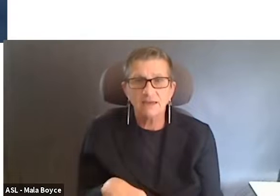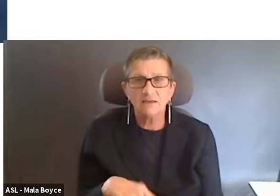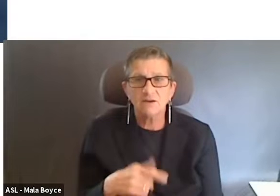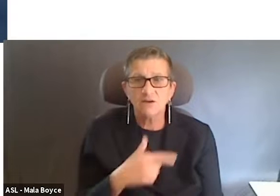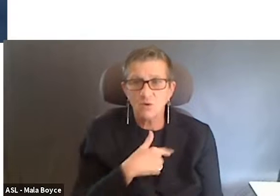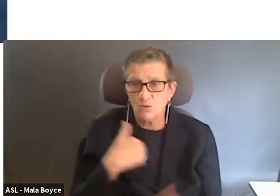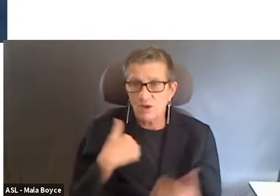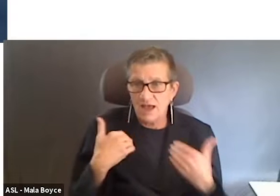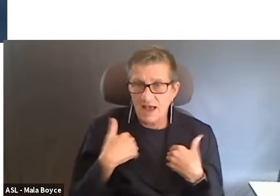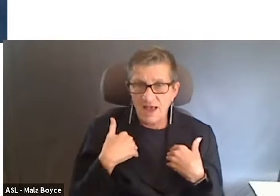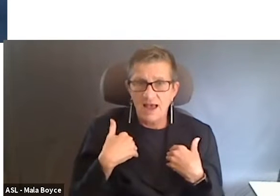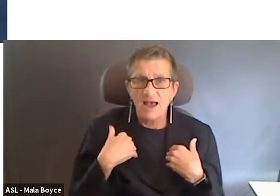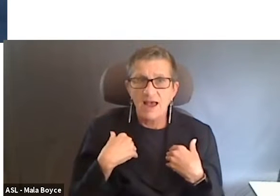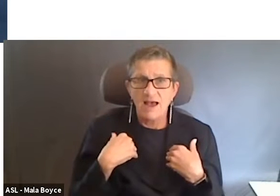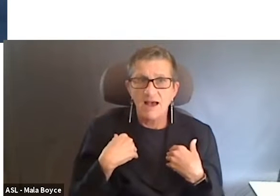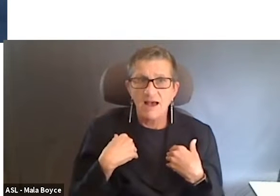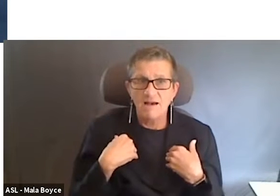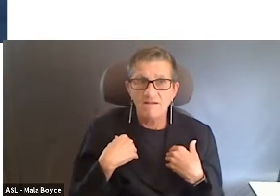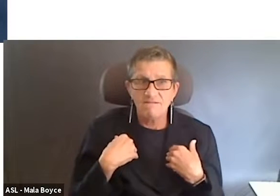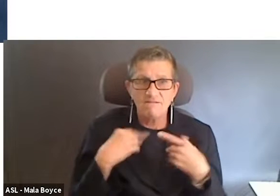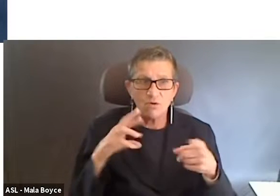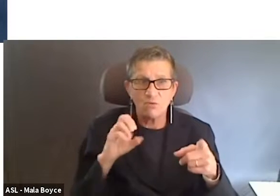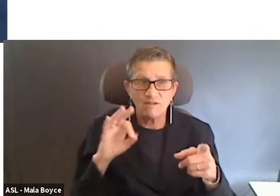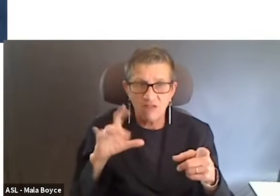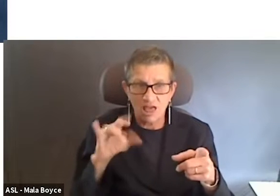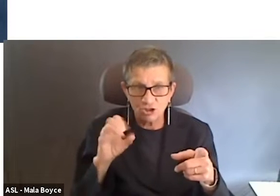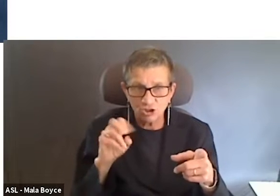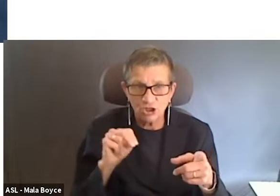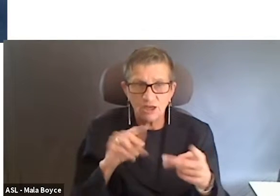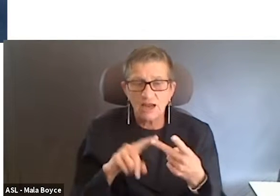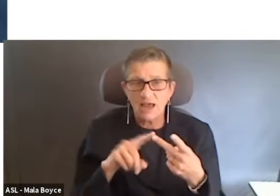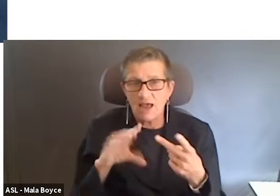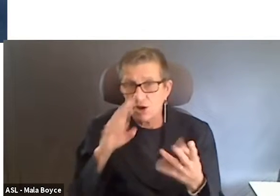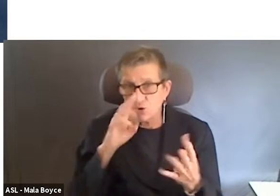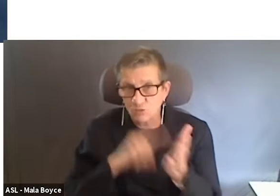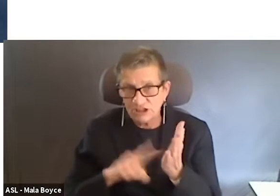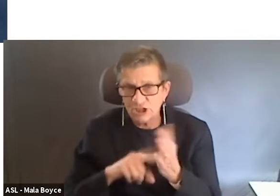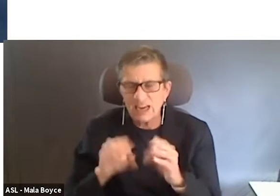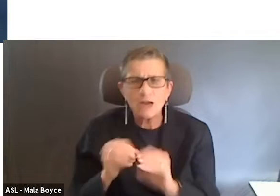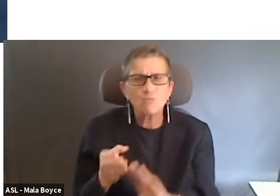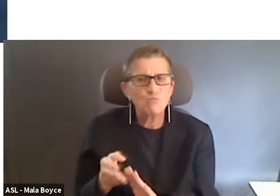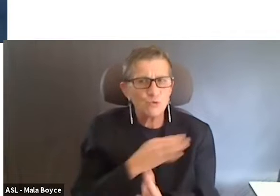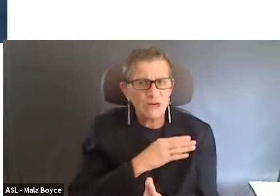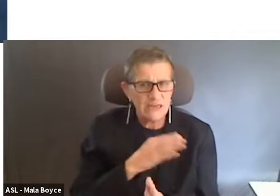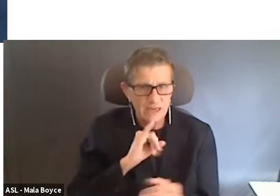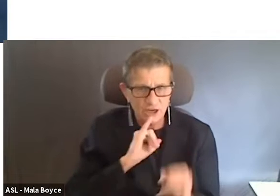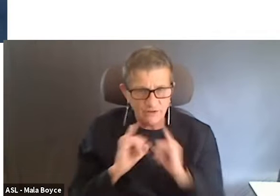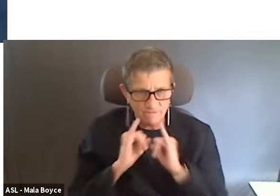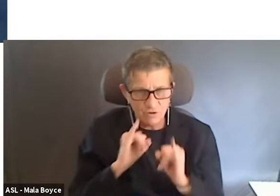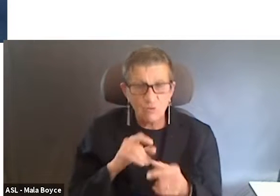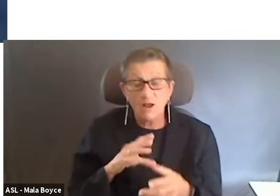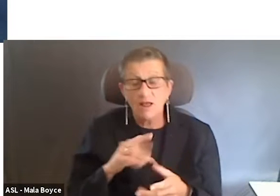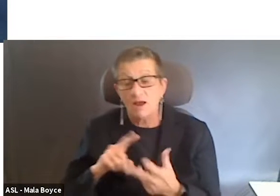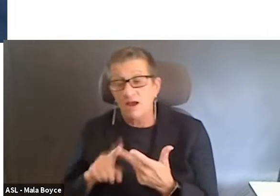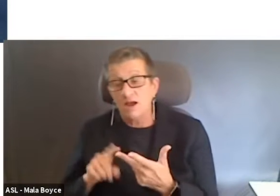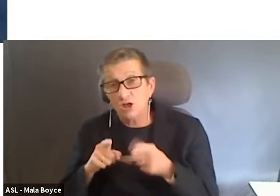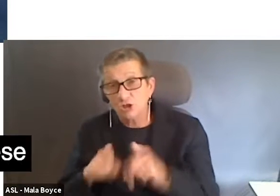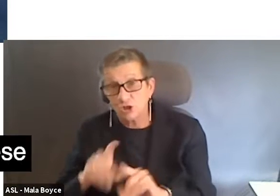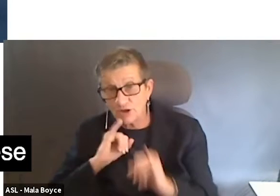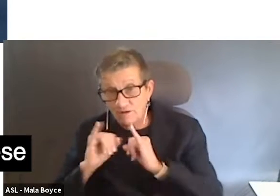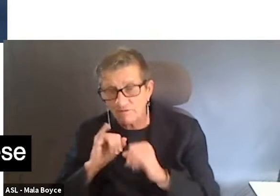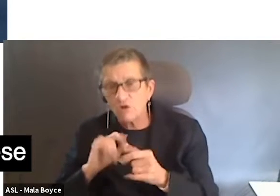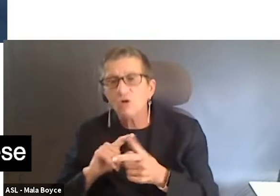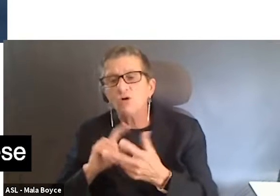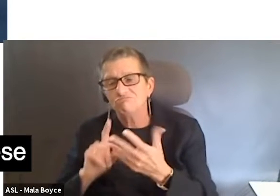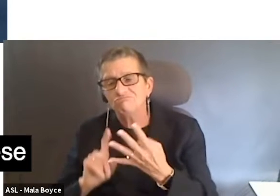have reflection and research listed within the pre-interview stage, and then during the interview as well as post-interview.